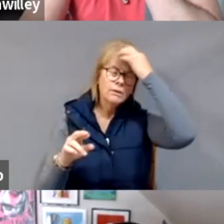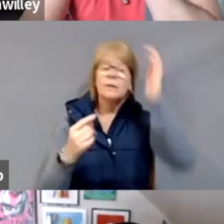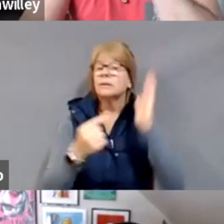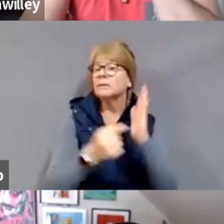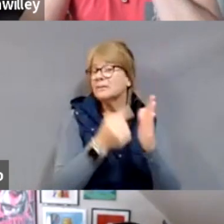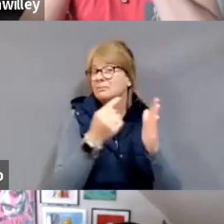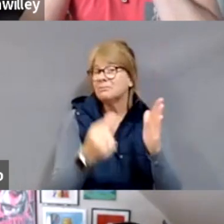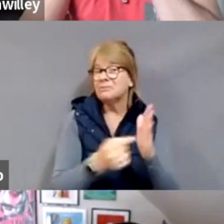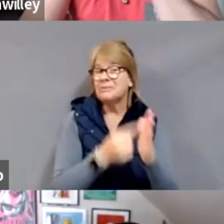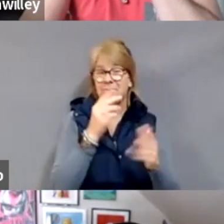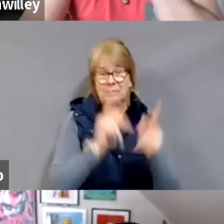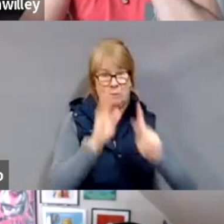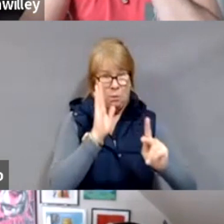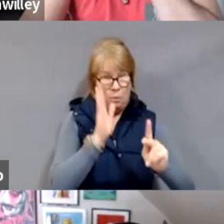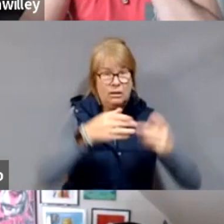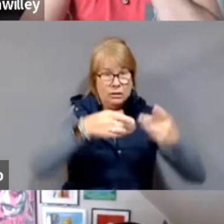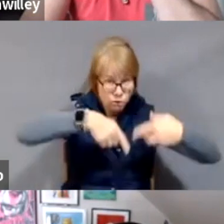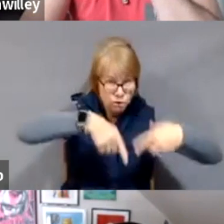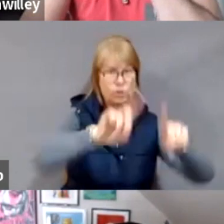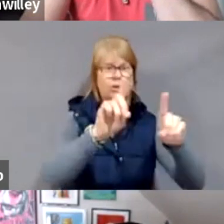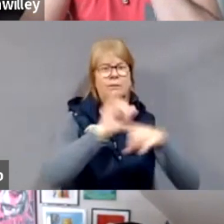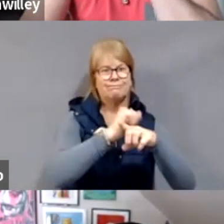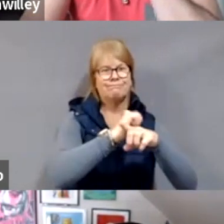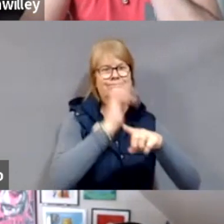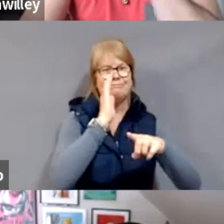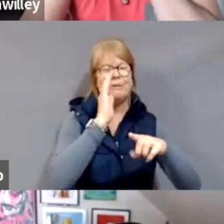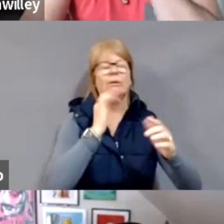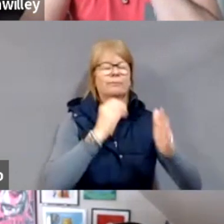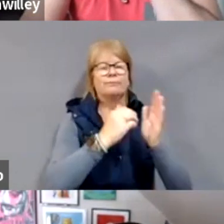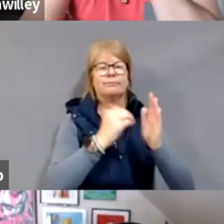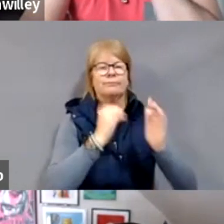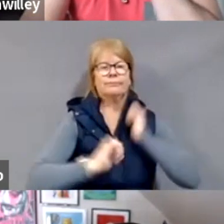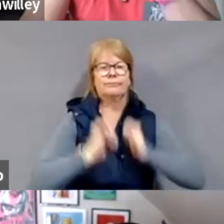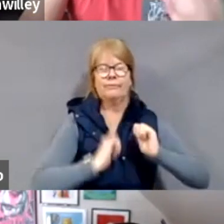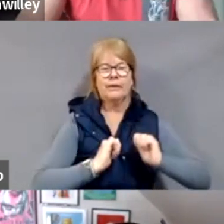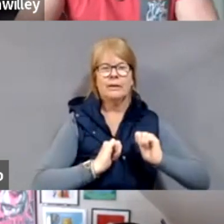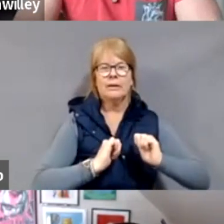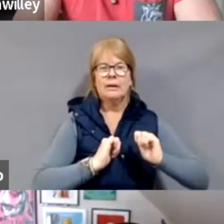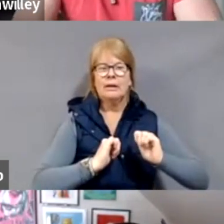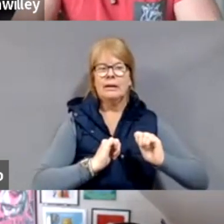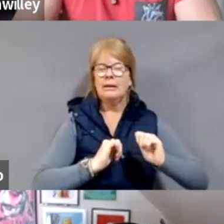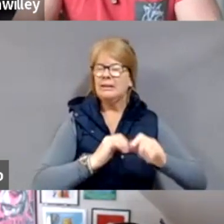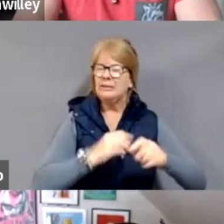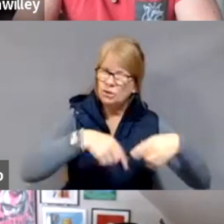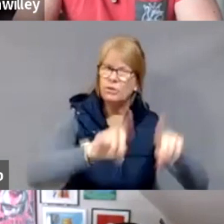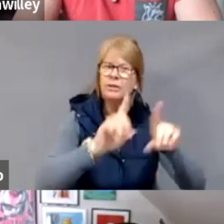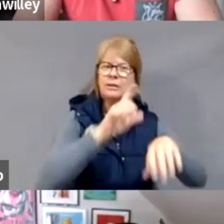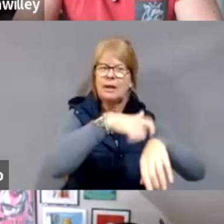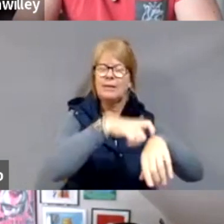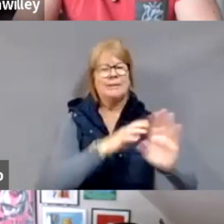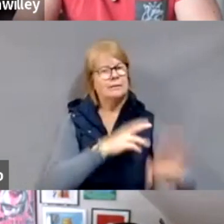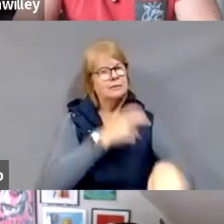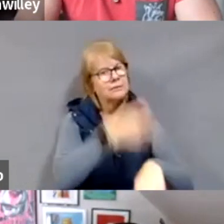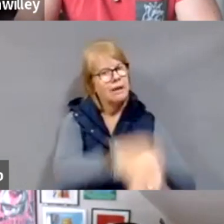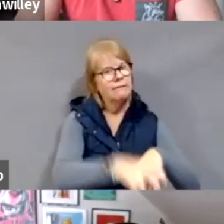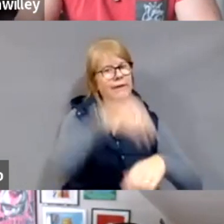but I would say that's pretty rare. I would send a note afterward. Like it's very difficult to ask in